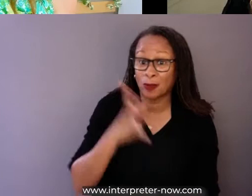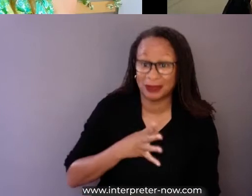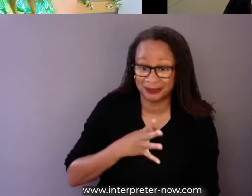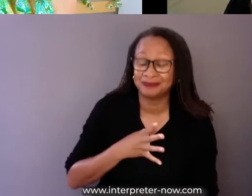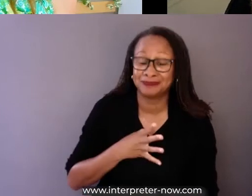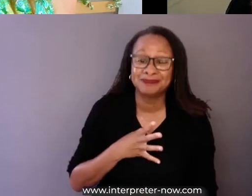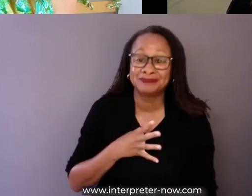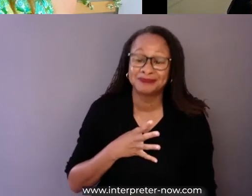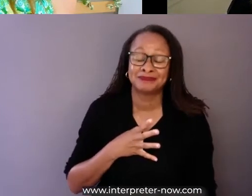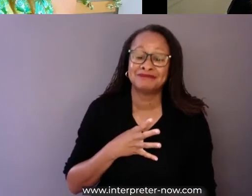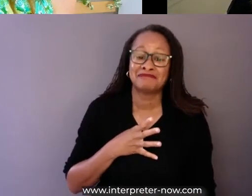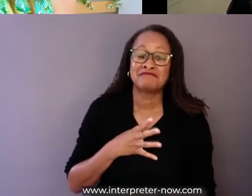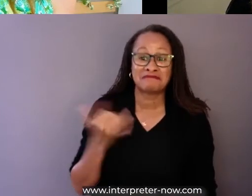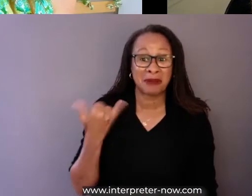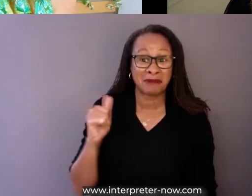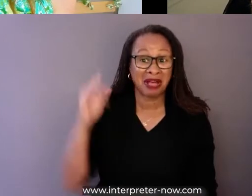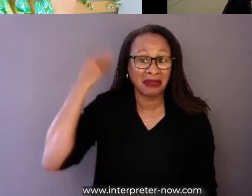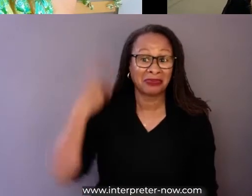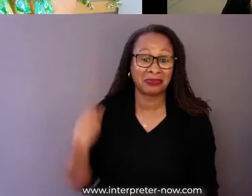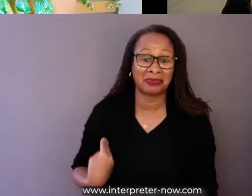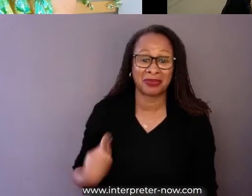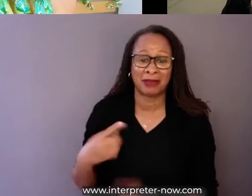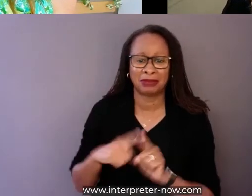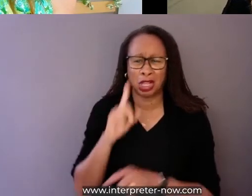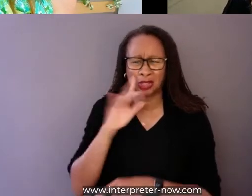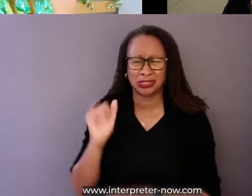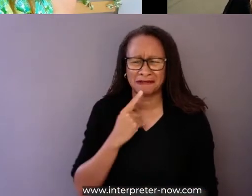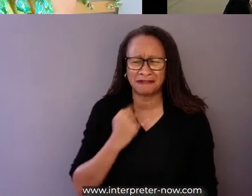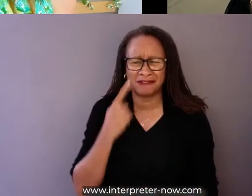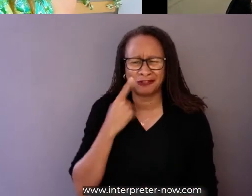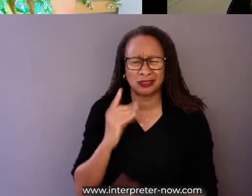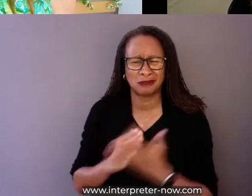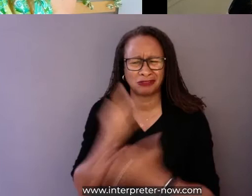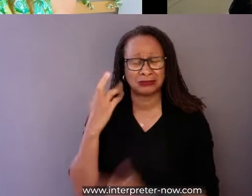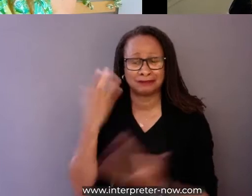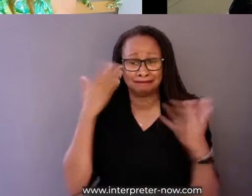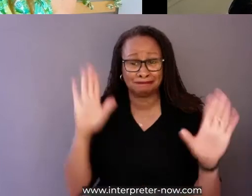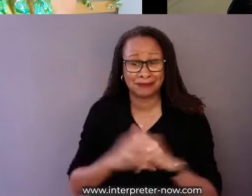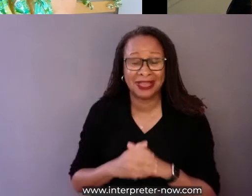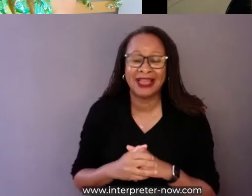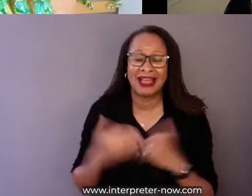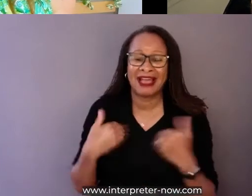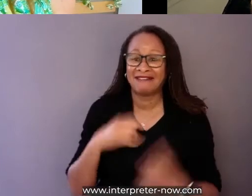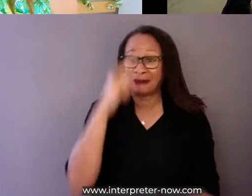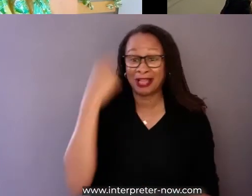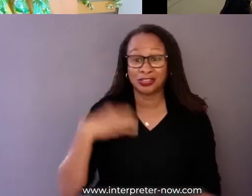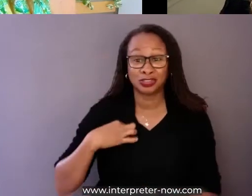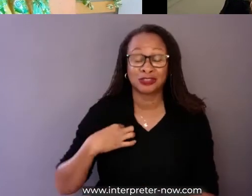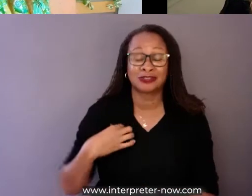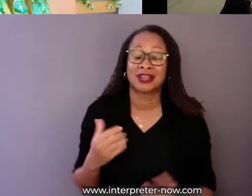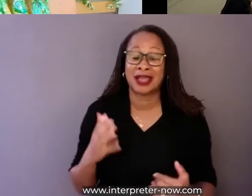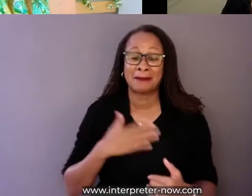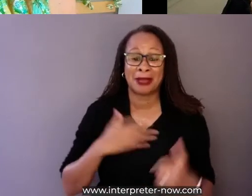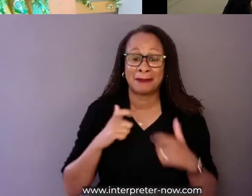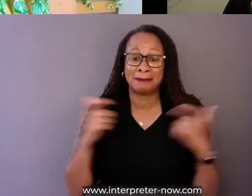I have long blonde hair, although it looks red today for some reason. I'm wearing a black shirt. I have on my